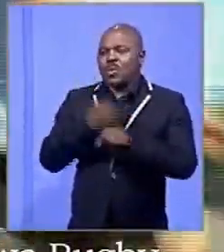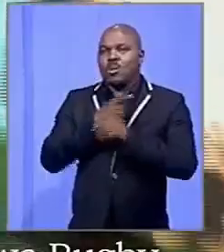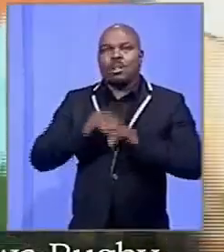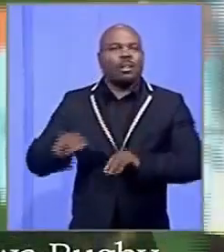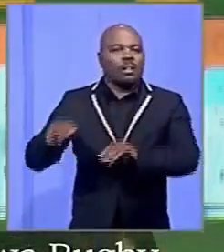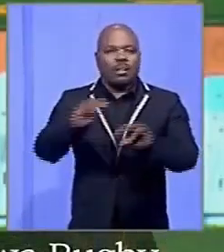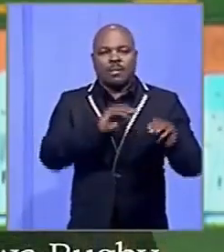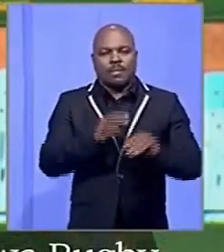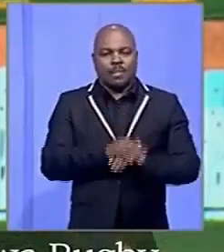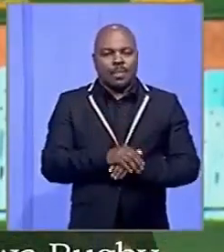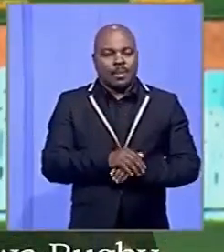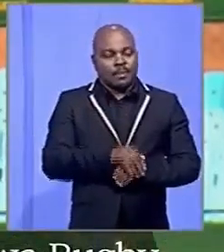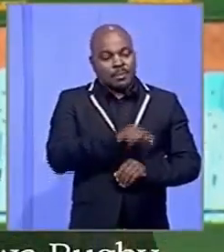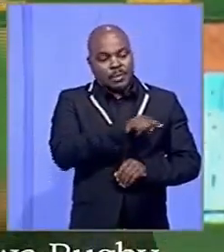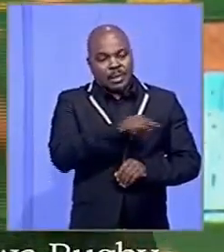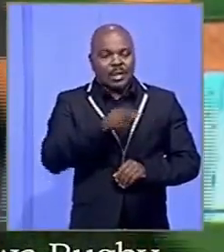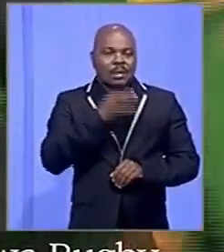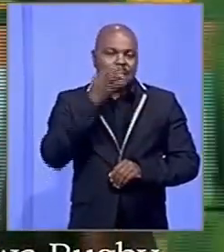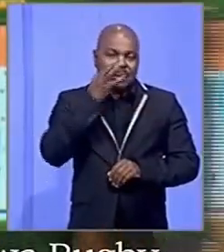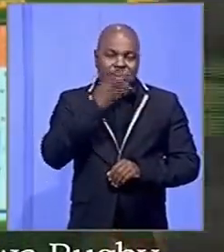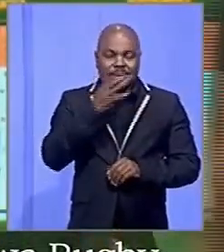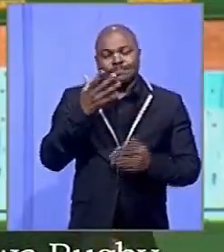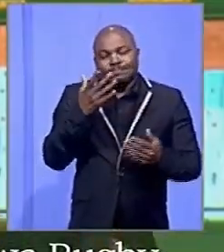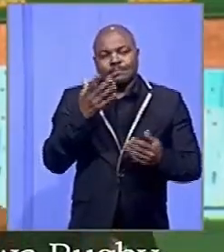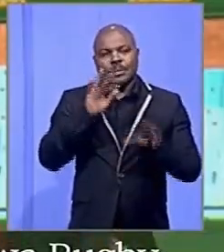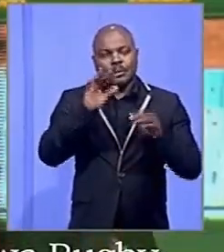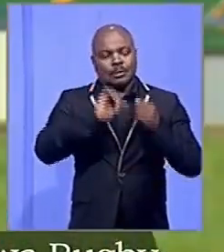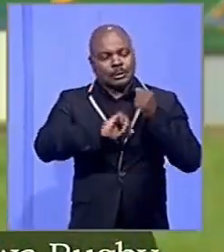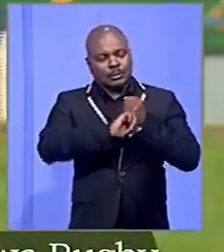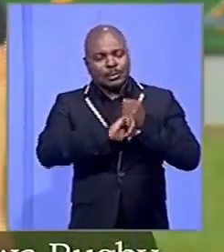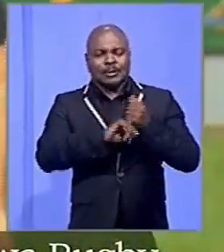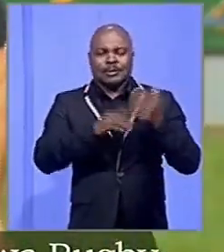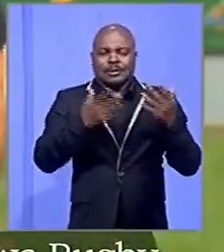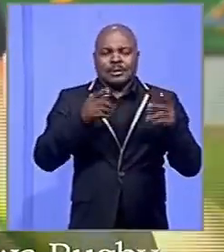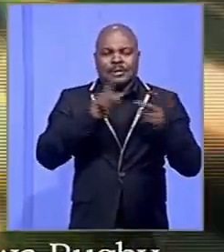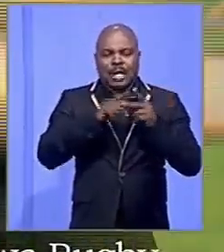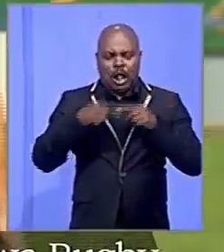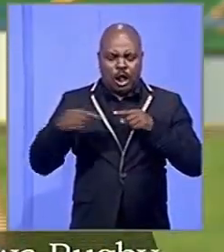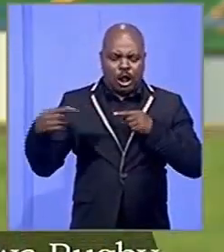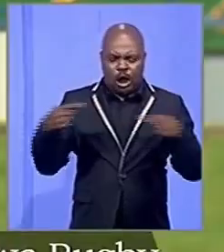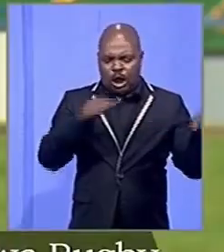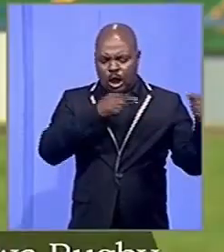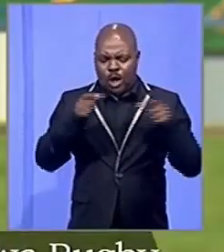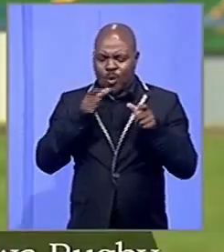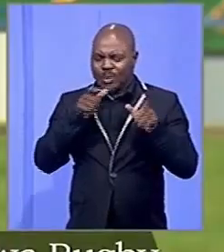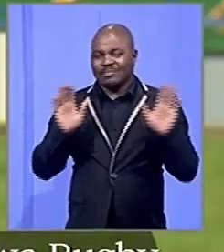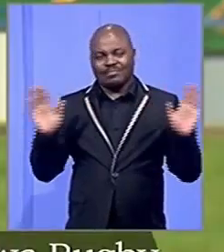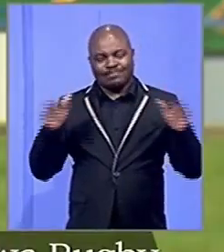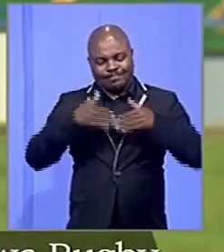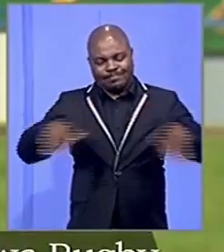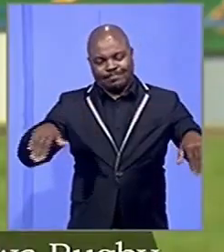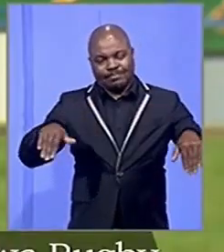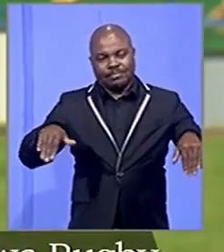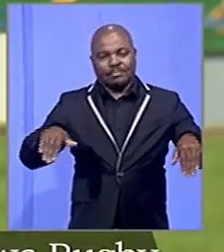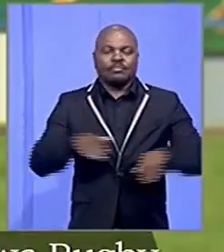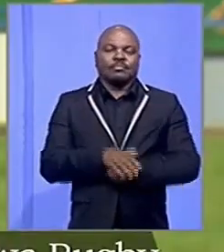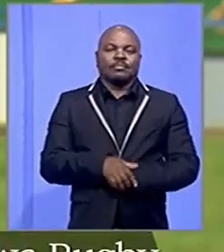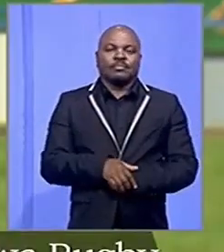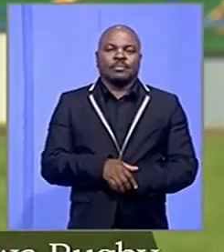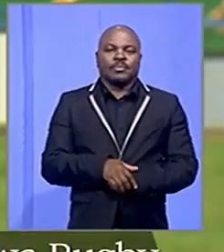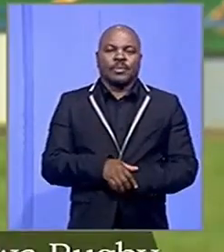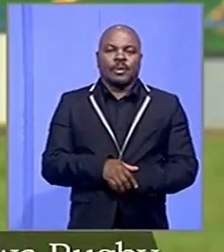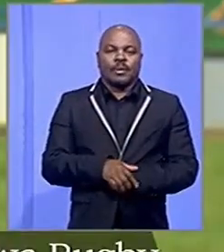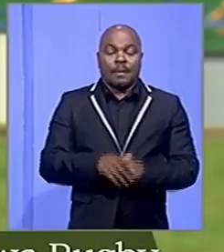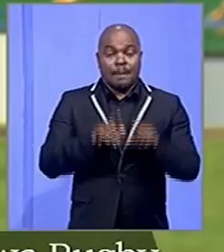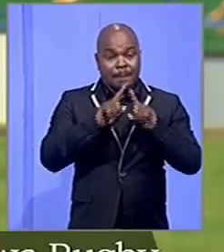buile ka balatedi le bobegakgang mme ga sa batla go inyalana le ntwa ya mafoko kgotsa sepe se se bakang dikgotlhang.